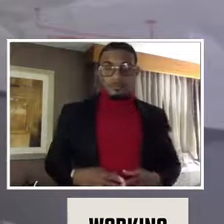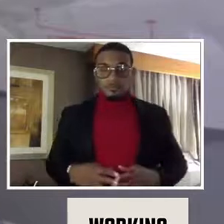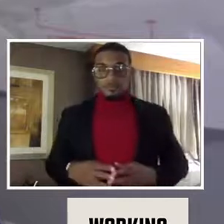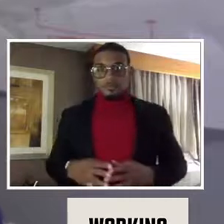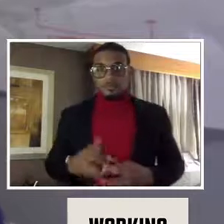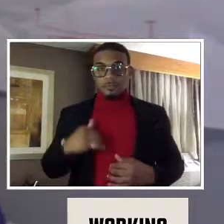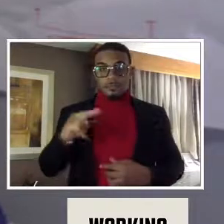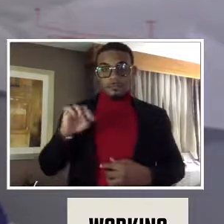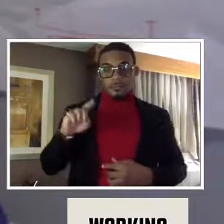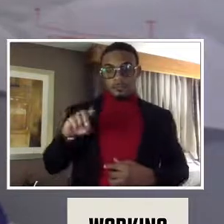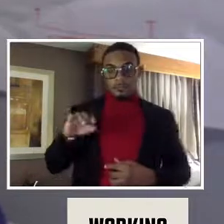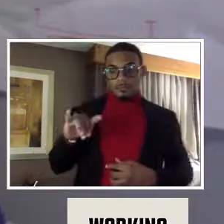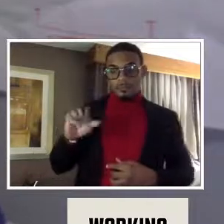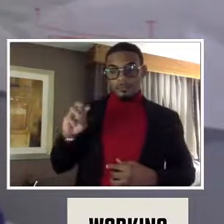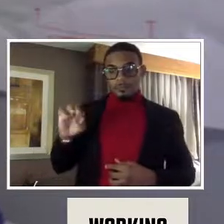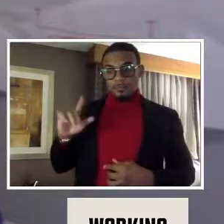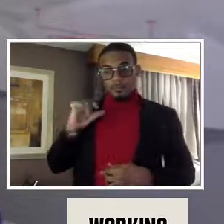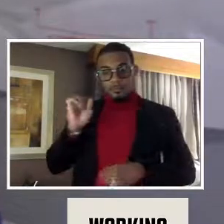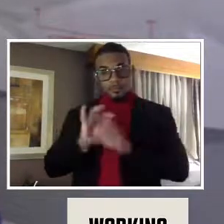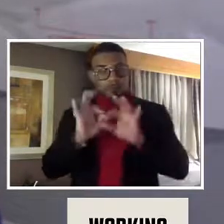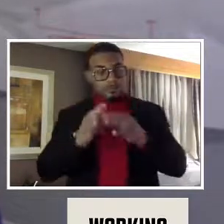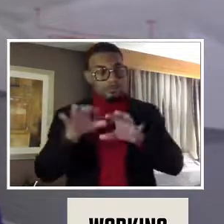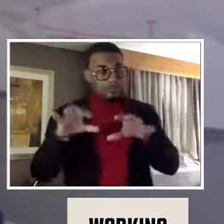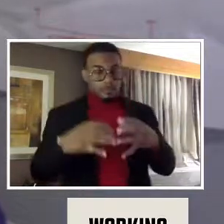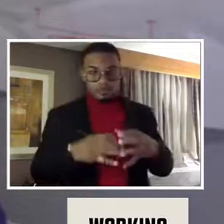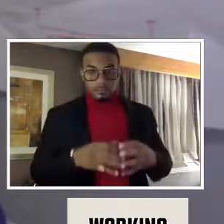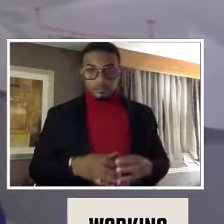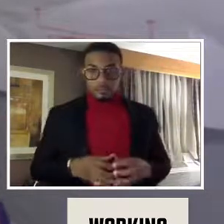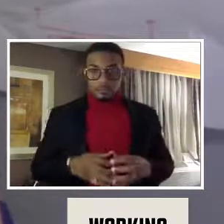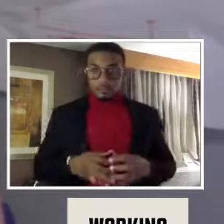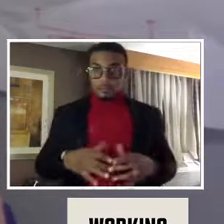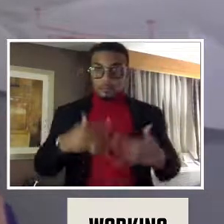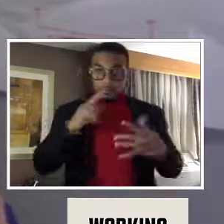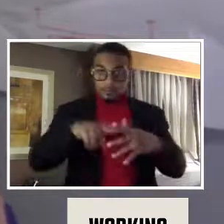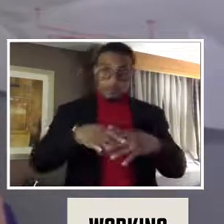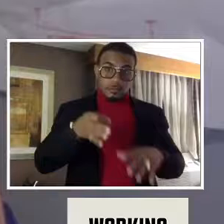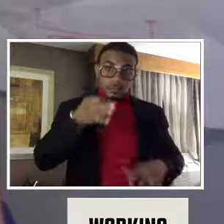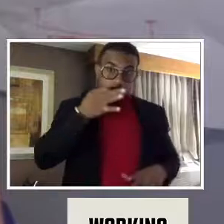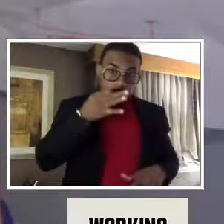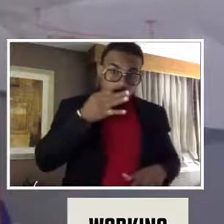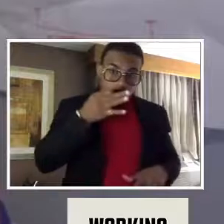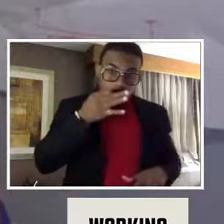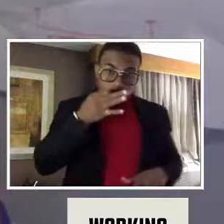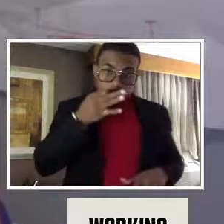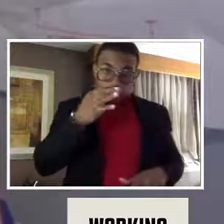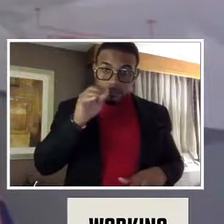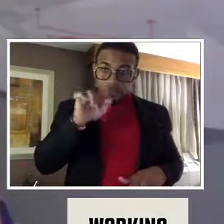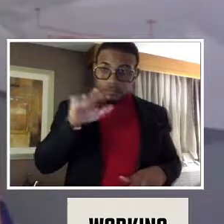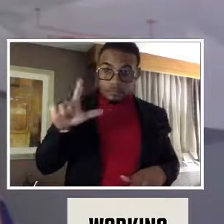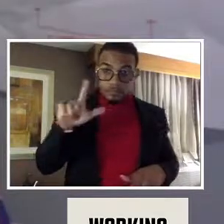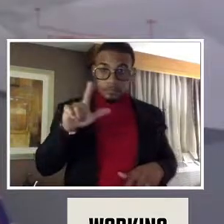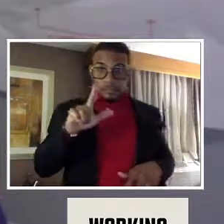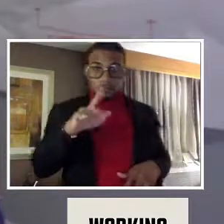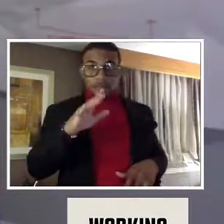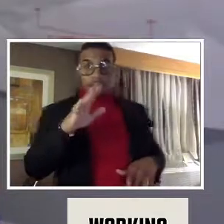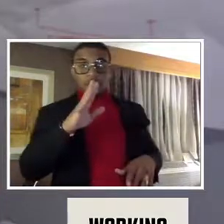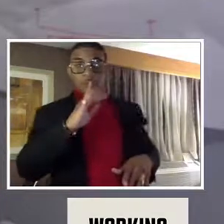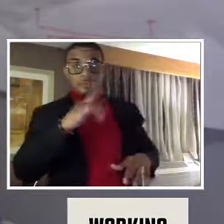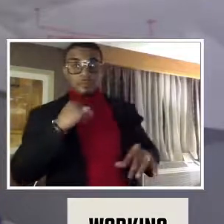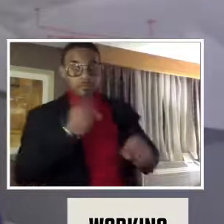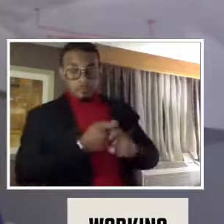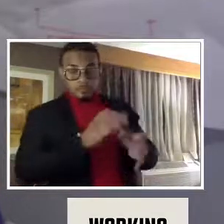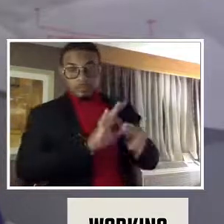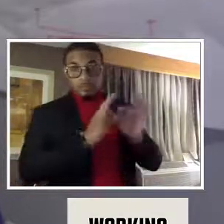I'm Nalini Stamp with the Working Families Party. The event will start shortly. ASL and spoken